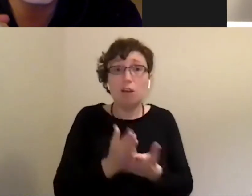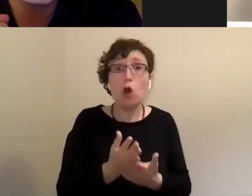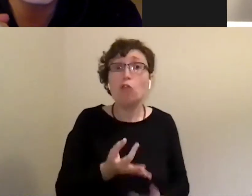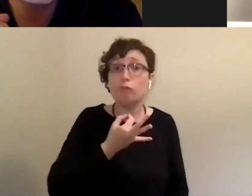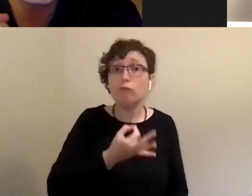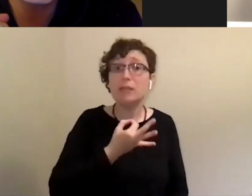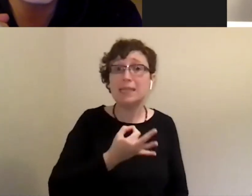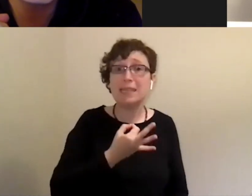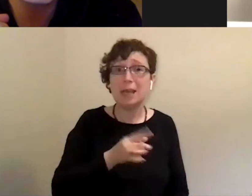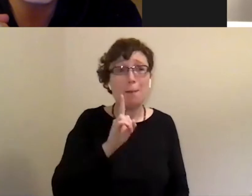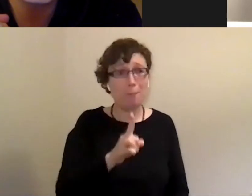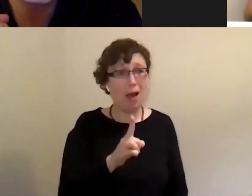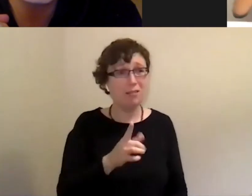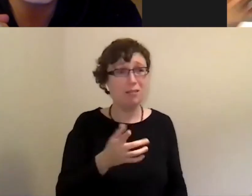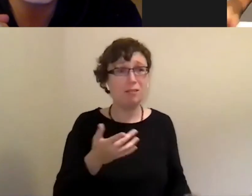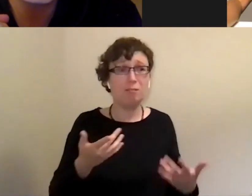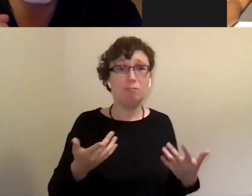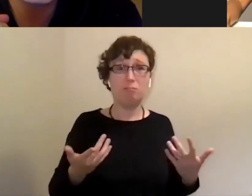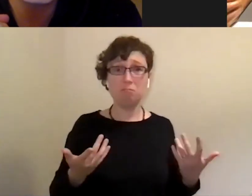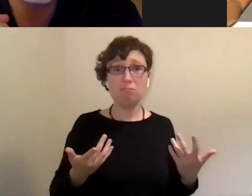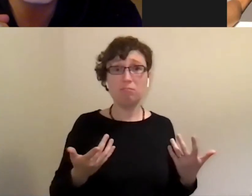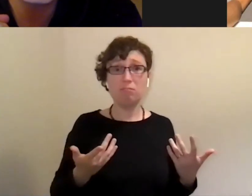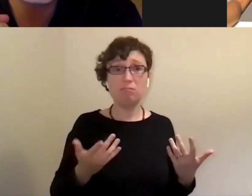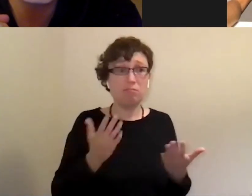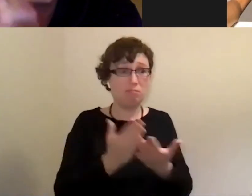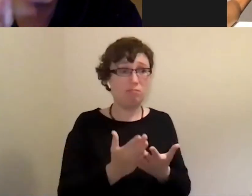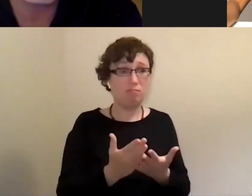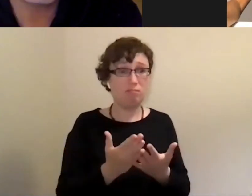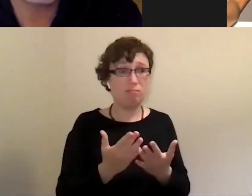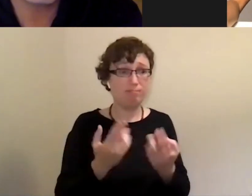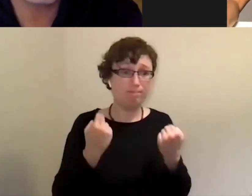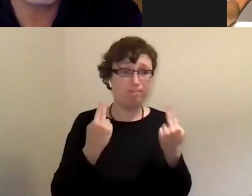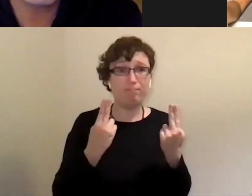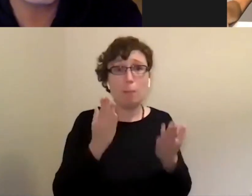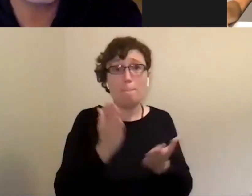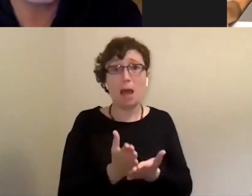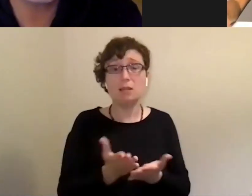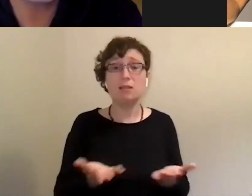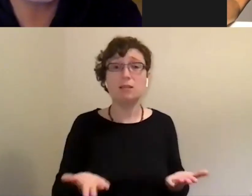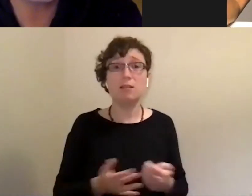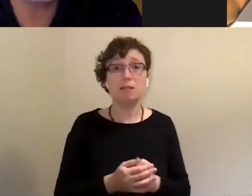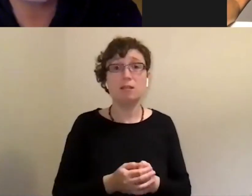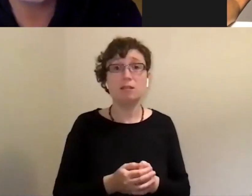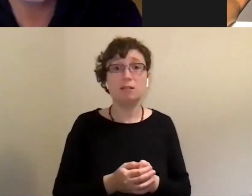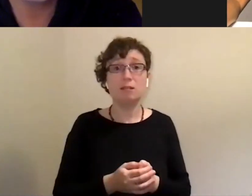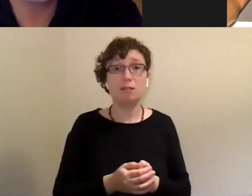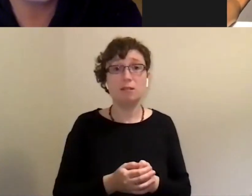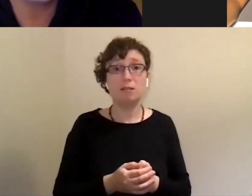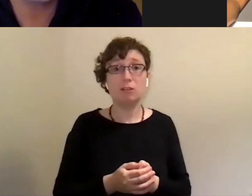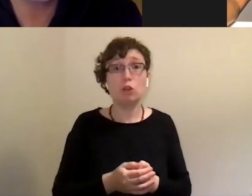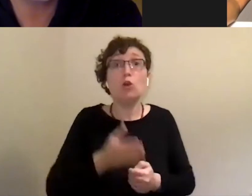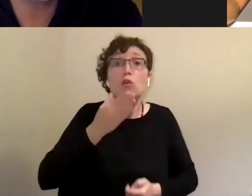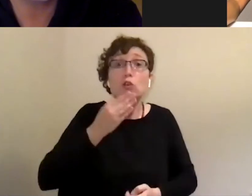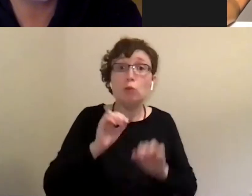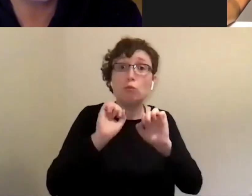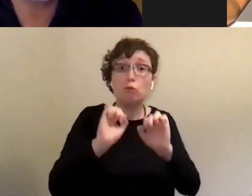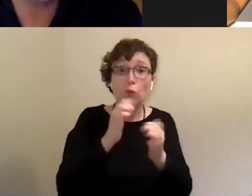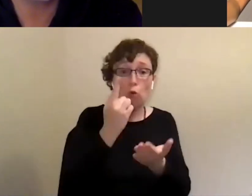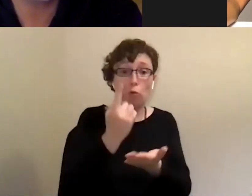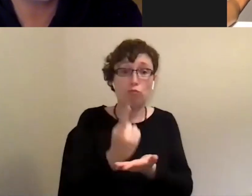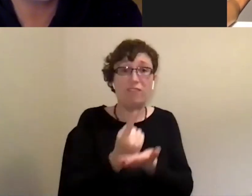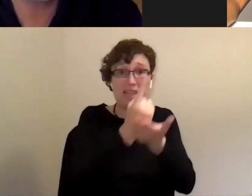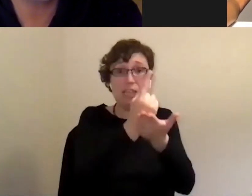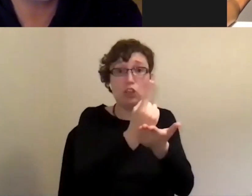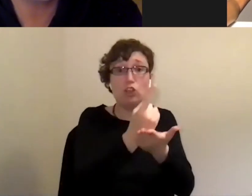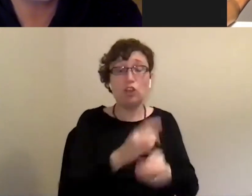going through if you don't take a stand. Use your privilege. If you are in a power position in your